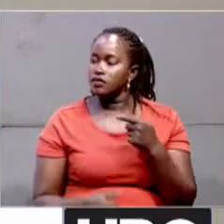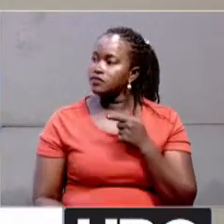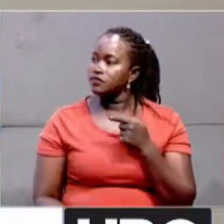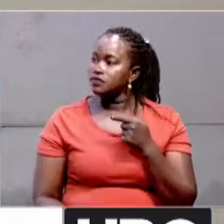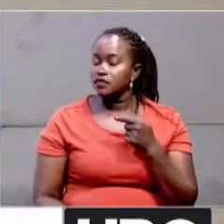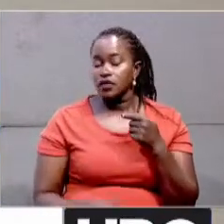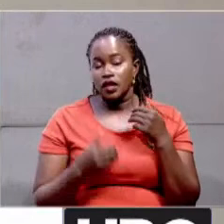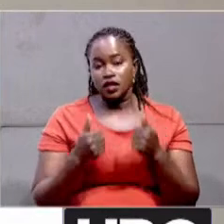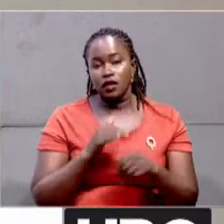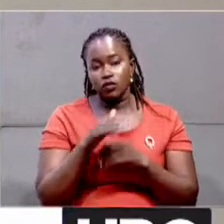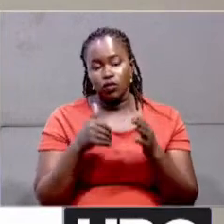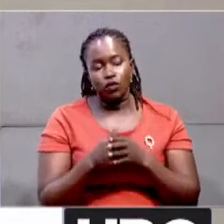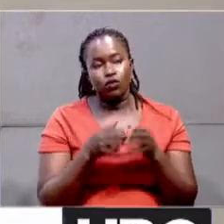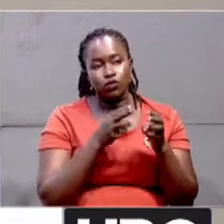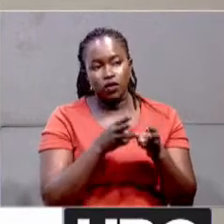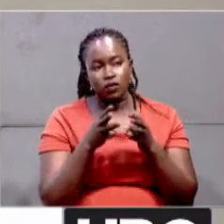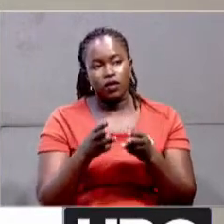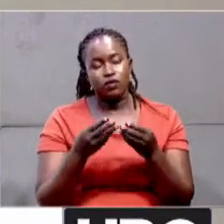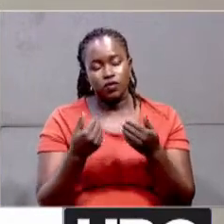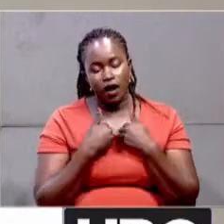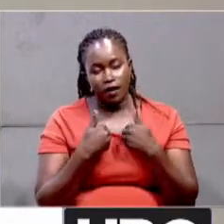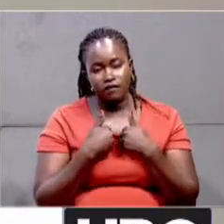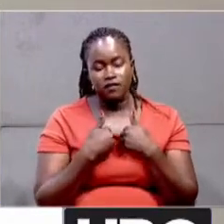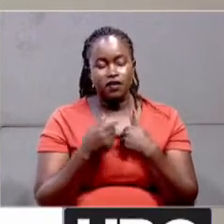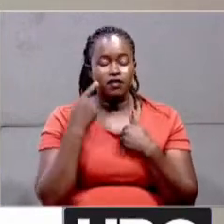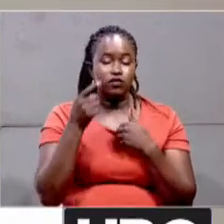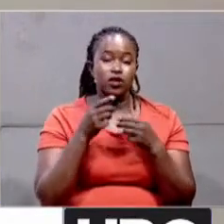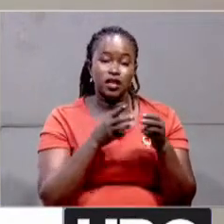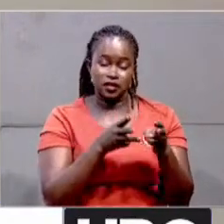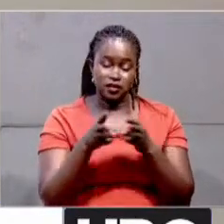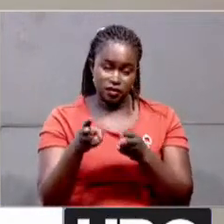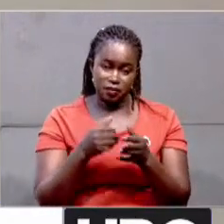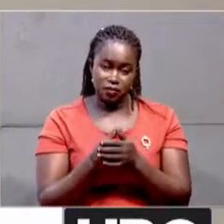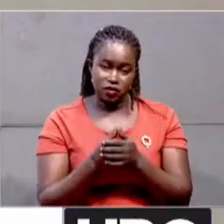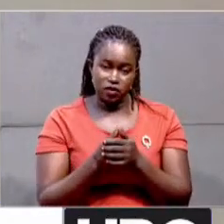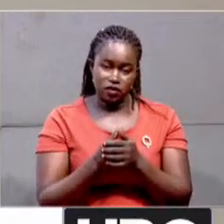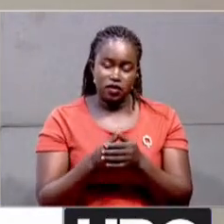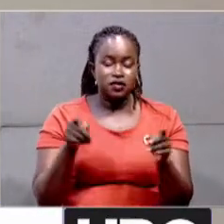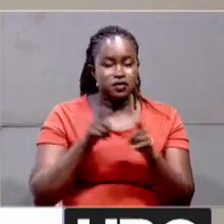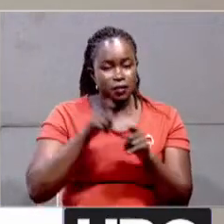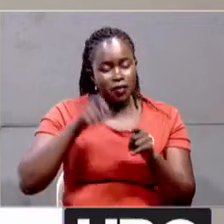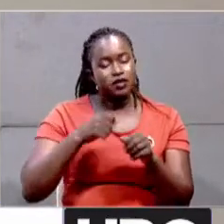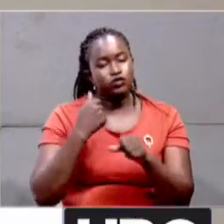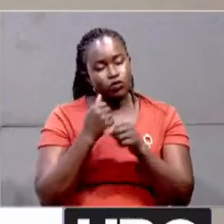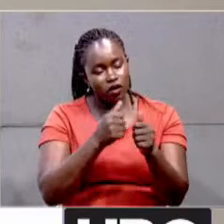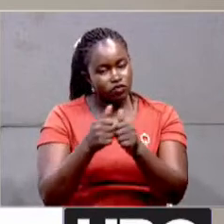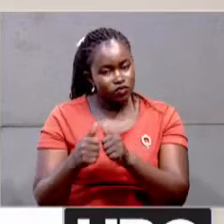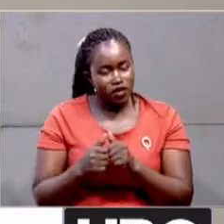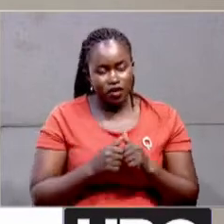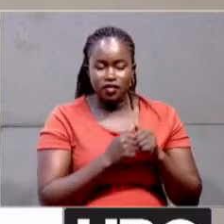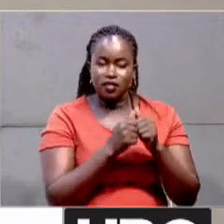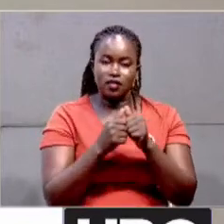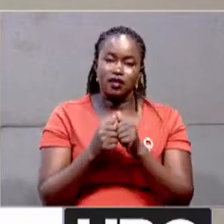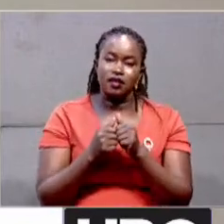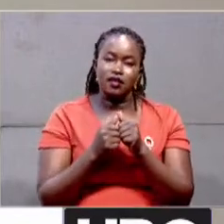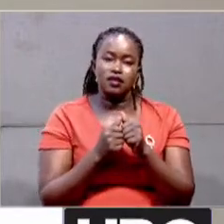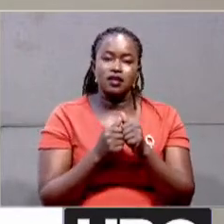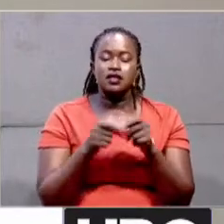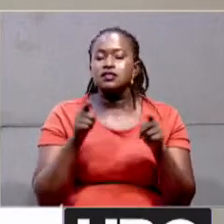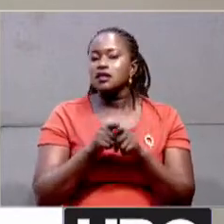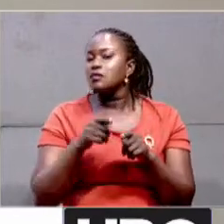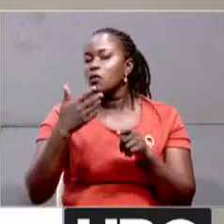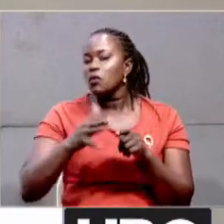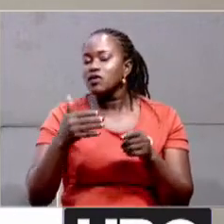have on in that ecosystem, they must be coordinated efforts. Now that there are no borders in the